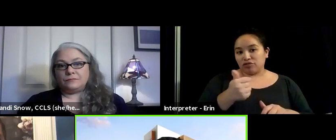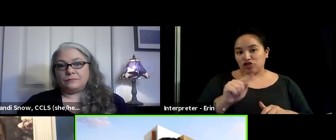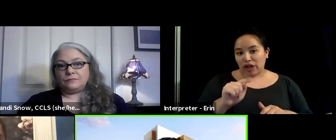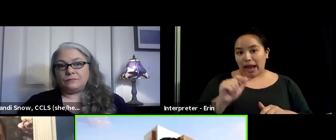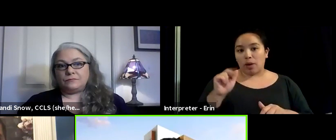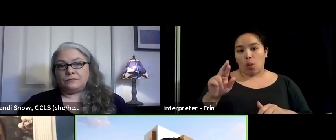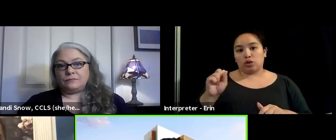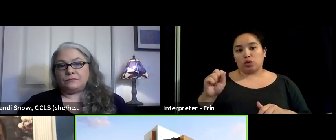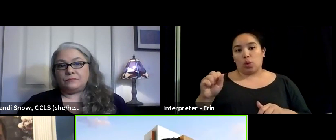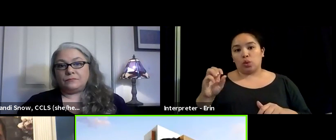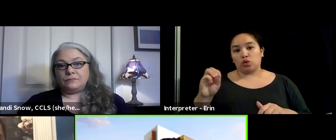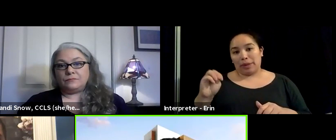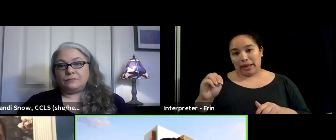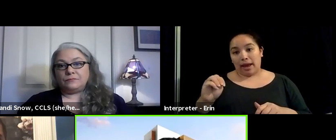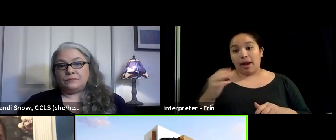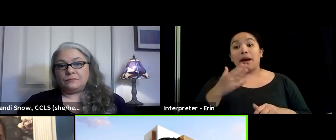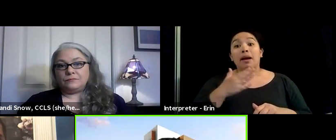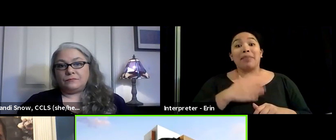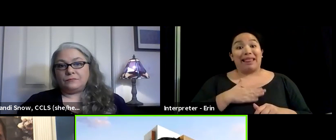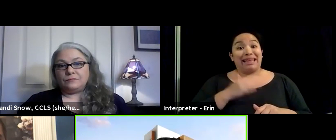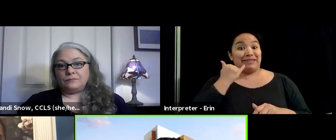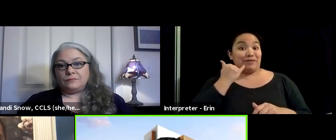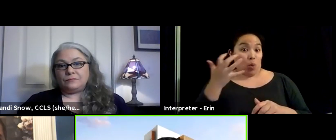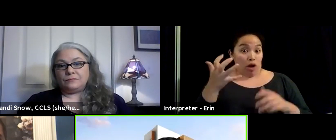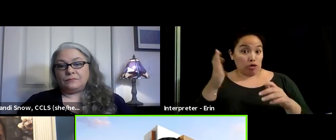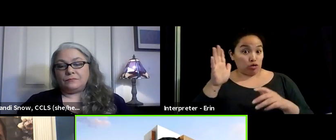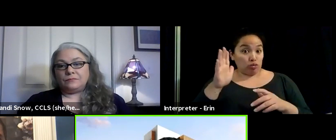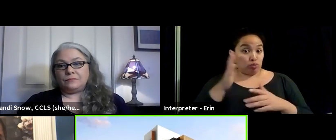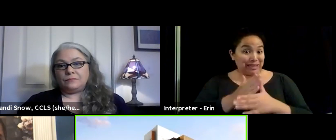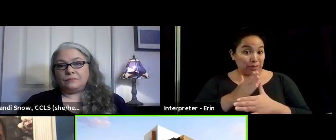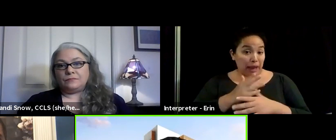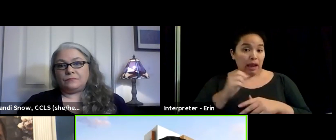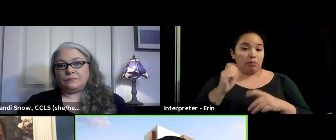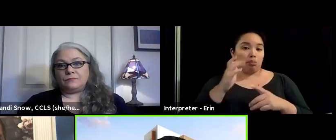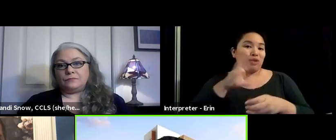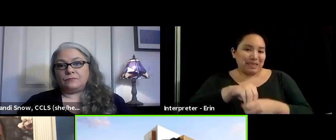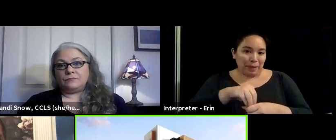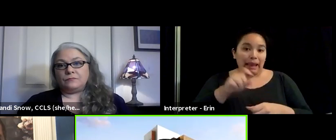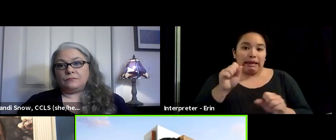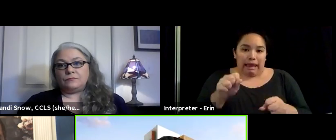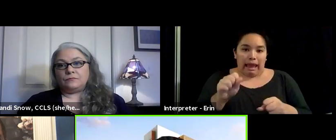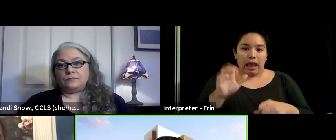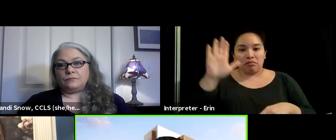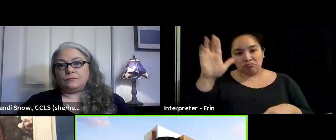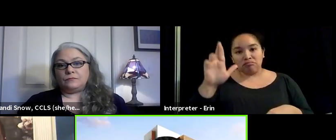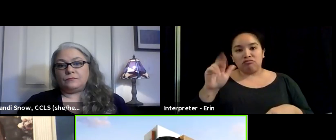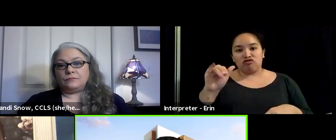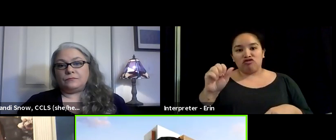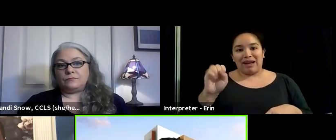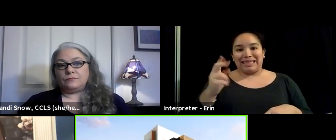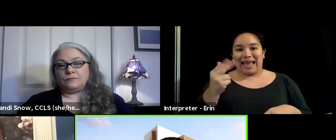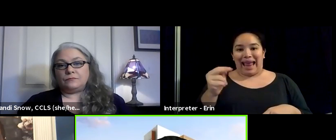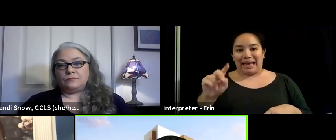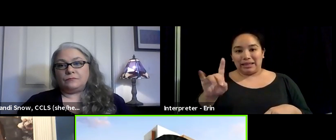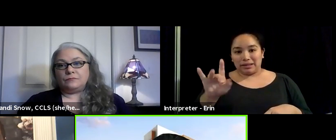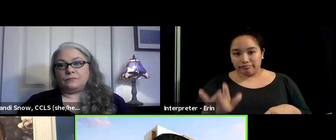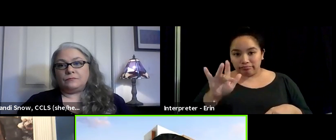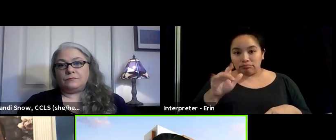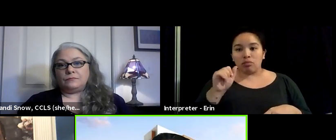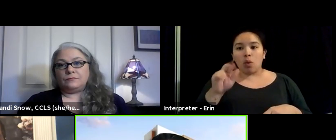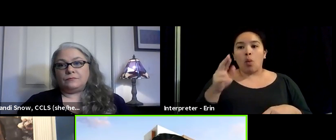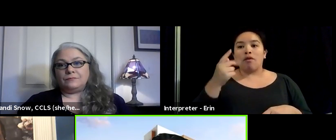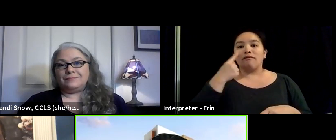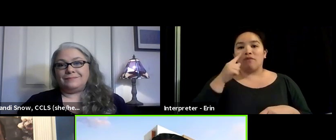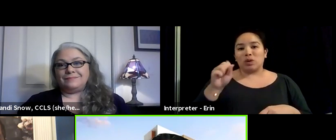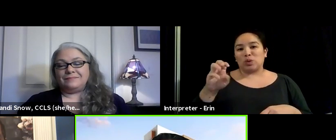platforms. Please, if you want to participate, raise your hand on Zoom or submit your questions on the social media platforms.